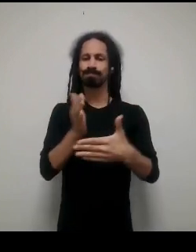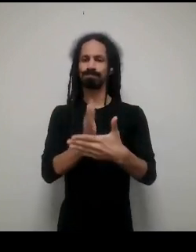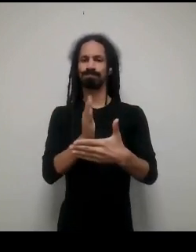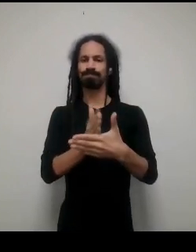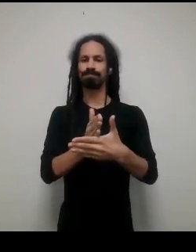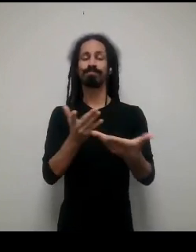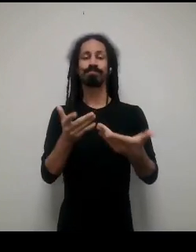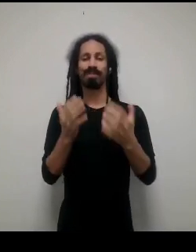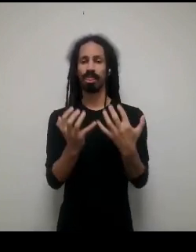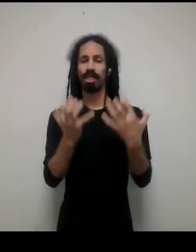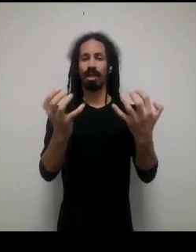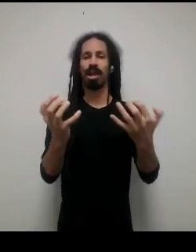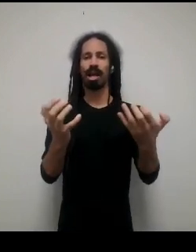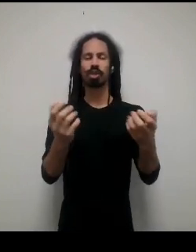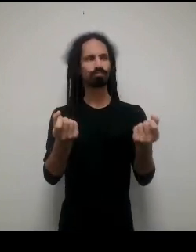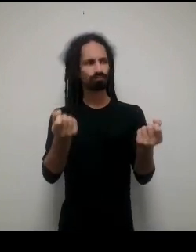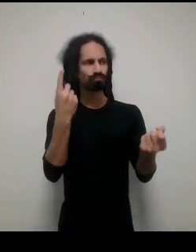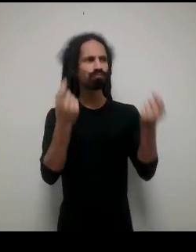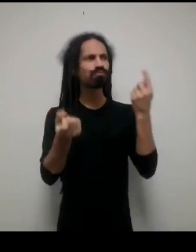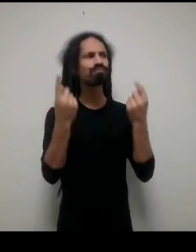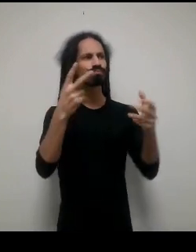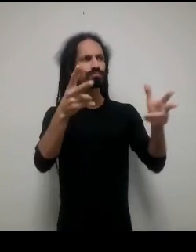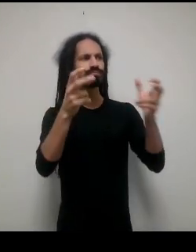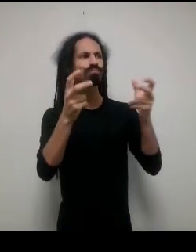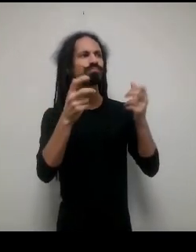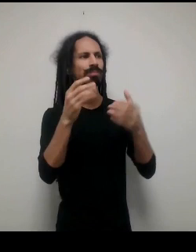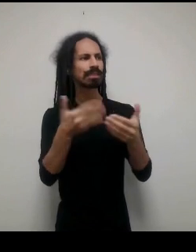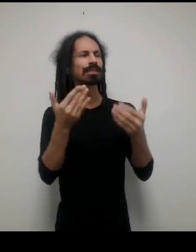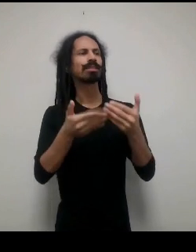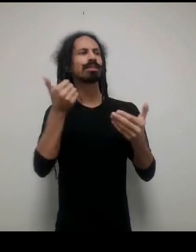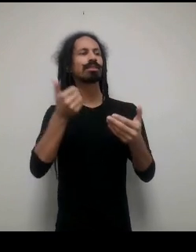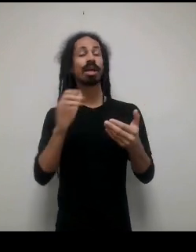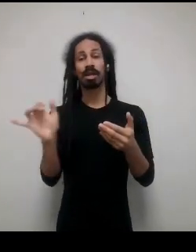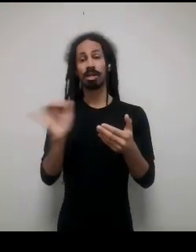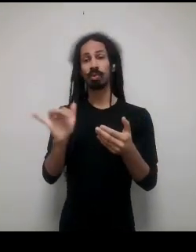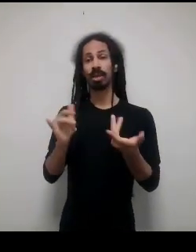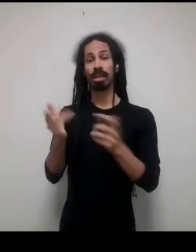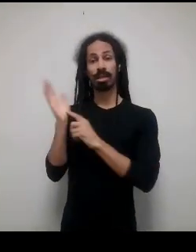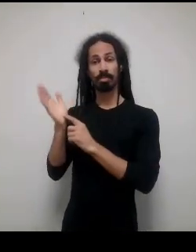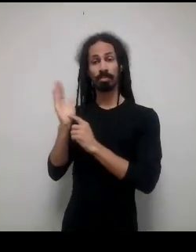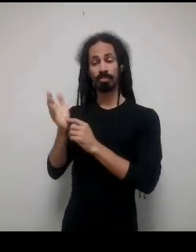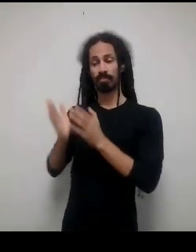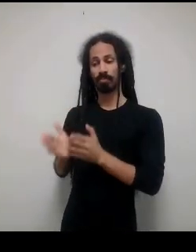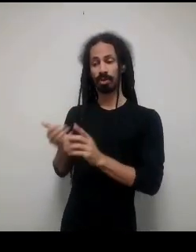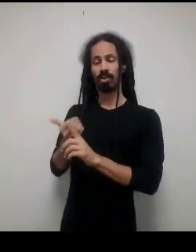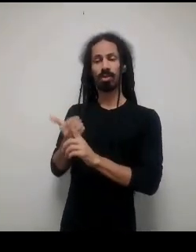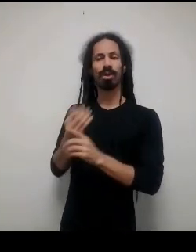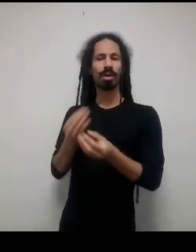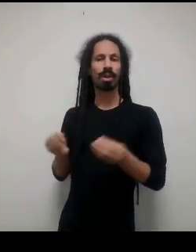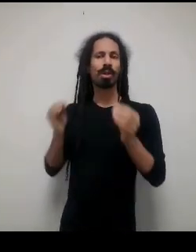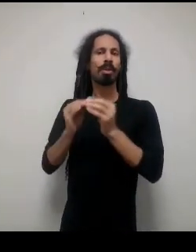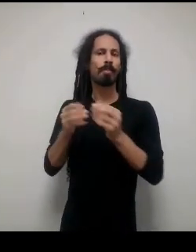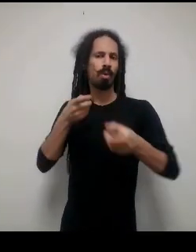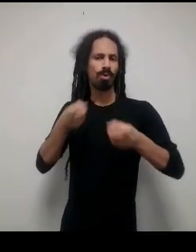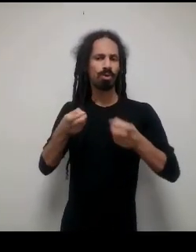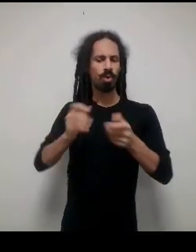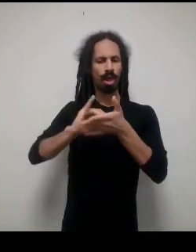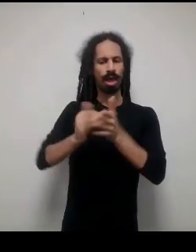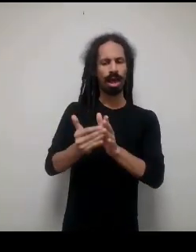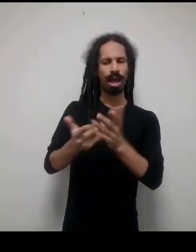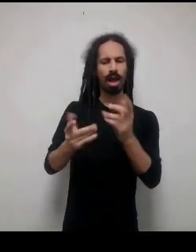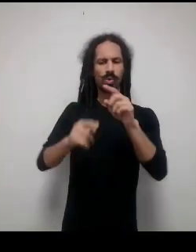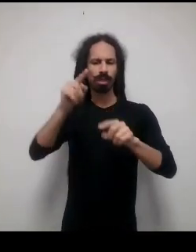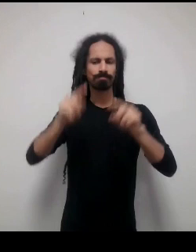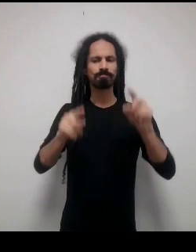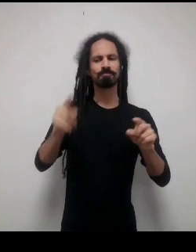follow us more easily. And you also, as a speaker, will have more control over what you're saying and how you're saying it.